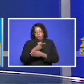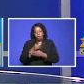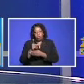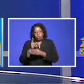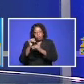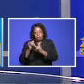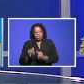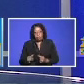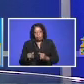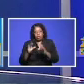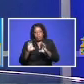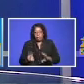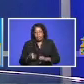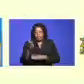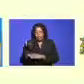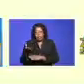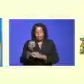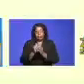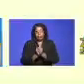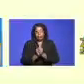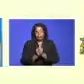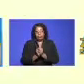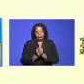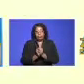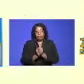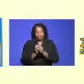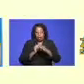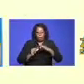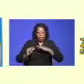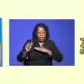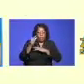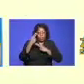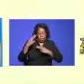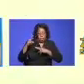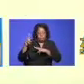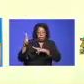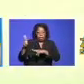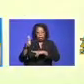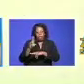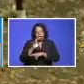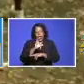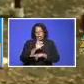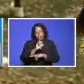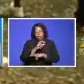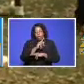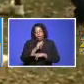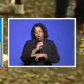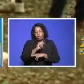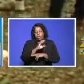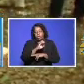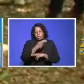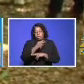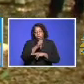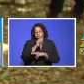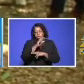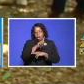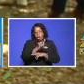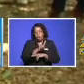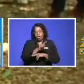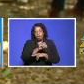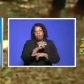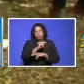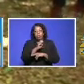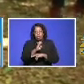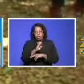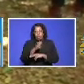center. Voters from the Garden Hills and Fort Charlotte constituencies towed a long line outside the H.O. Nash Junior High School Thursday